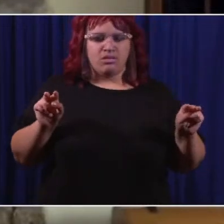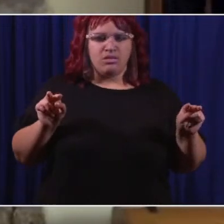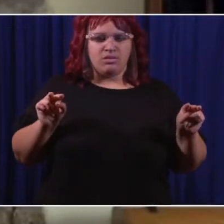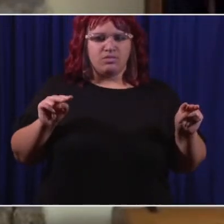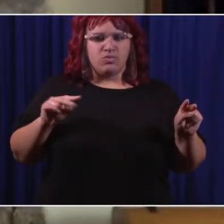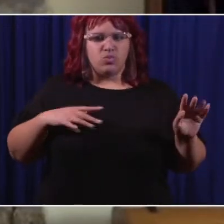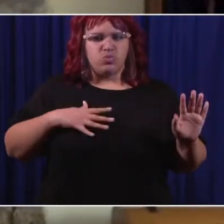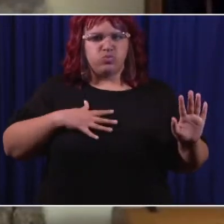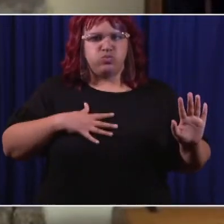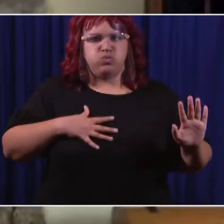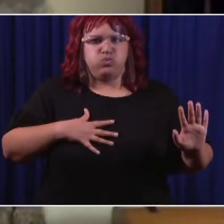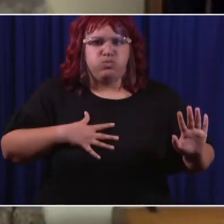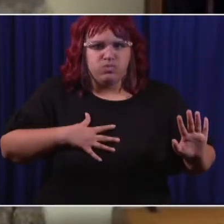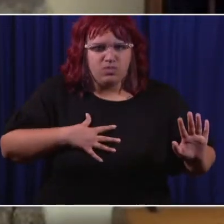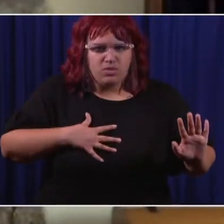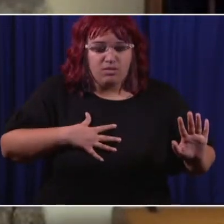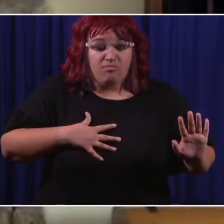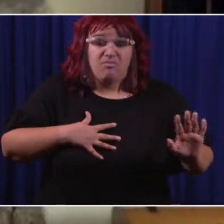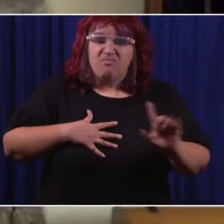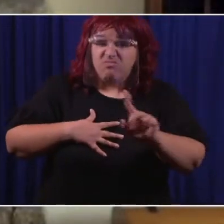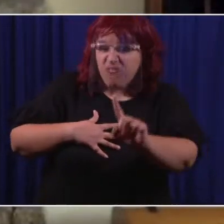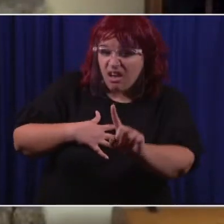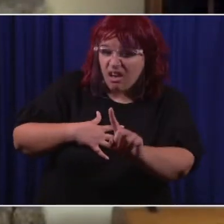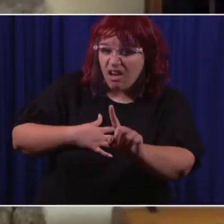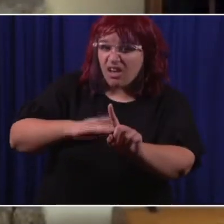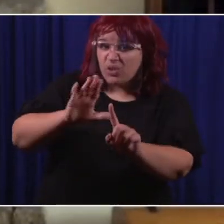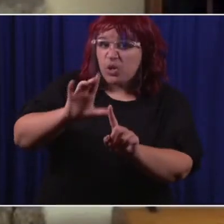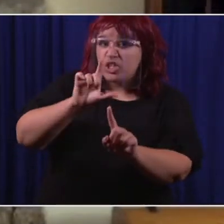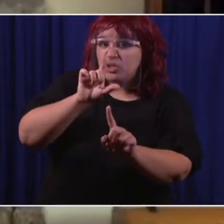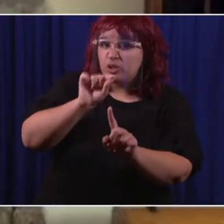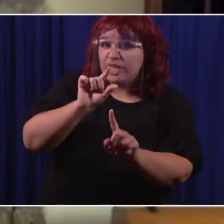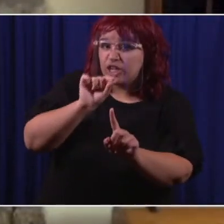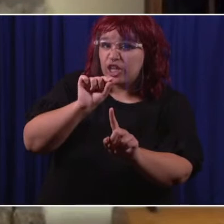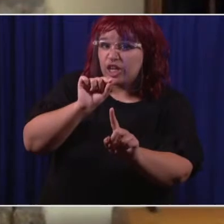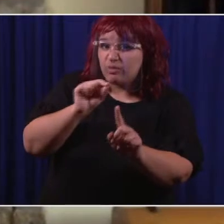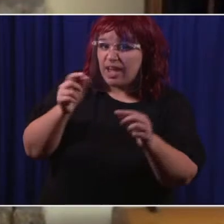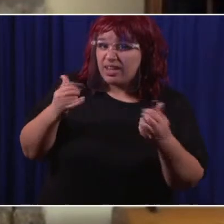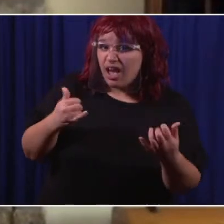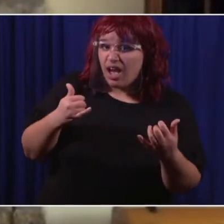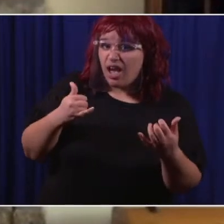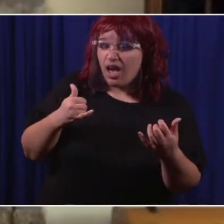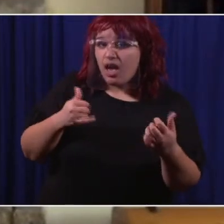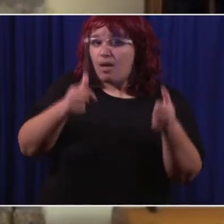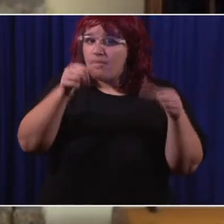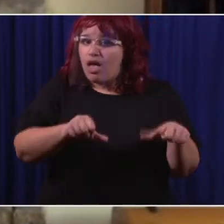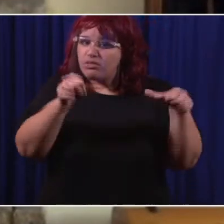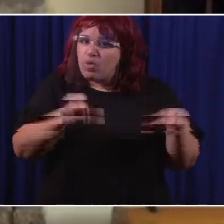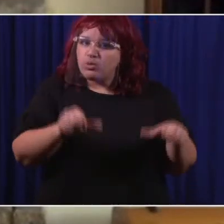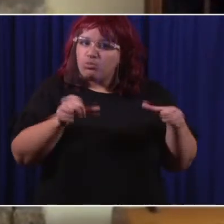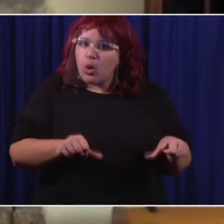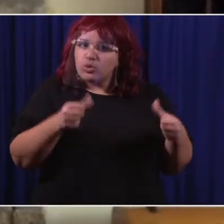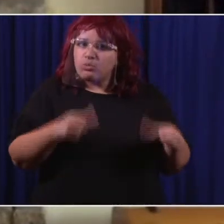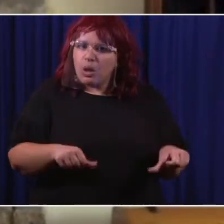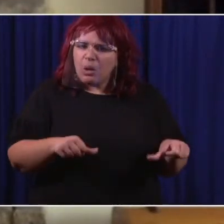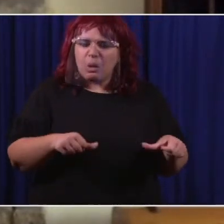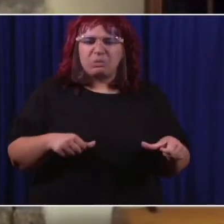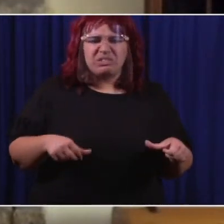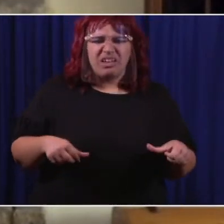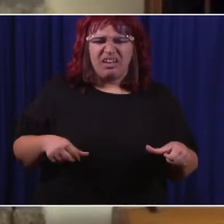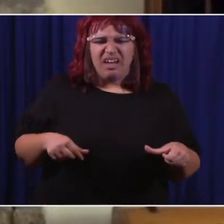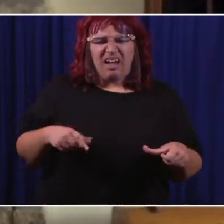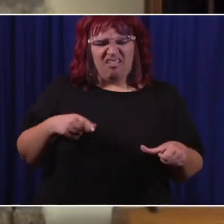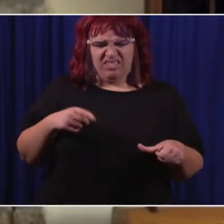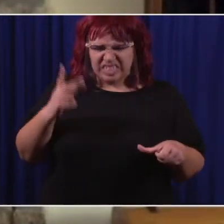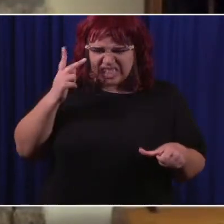with some pretty, false stuff, like the spike proves that masks don't work.